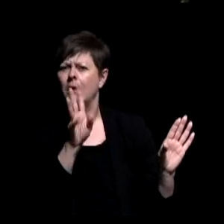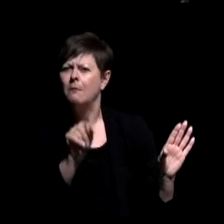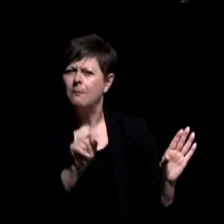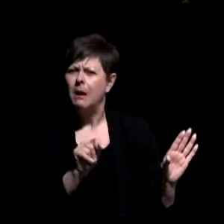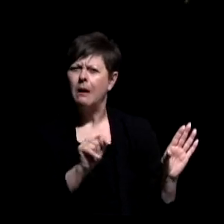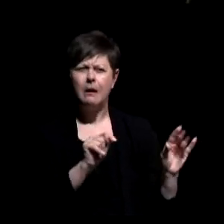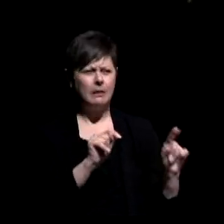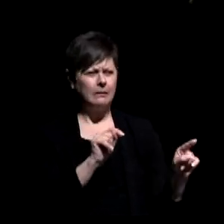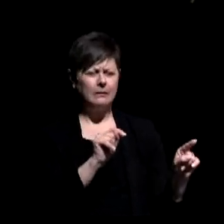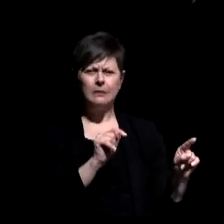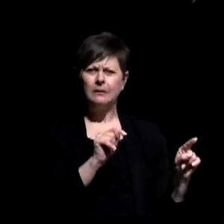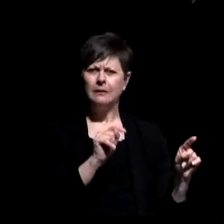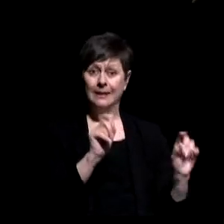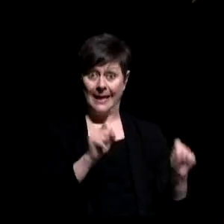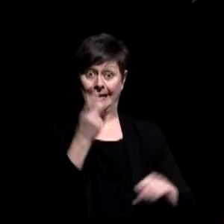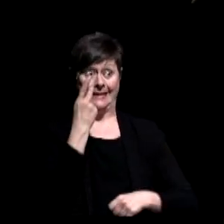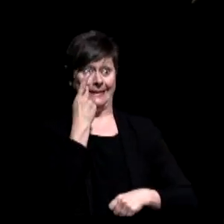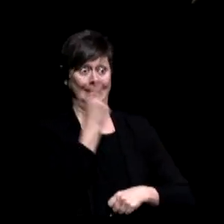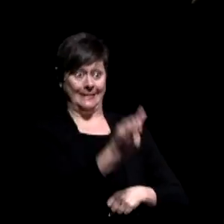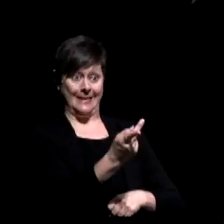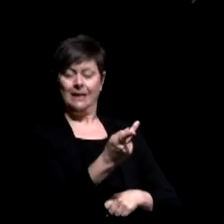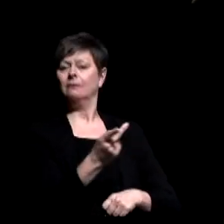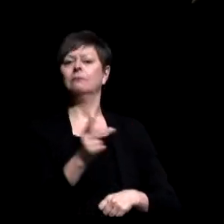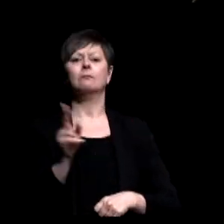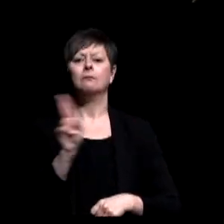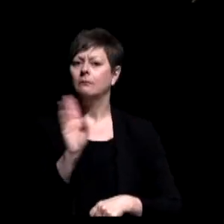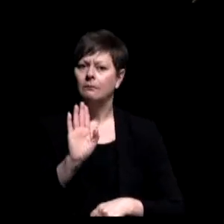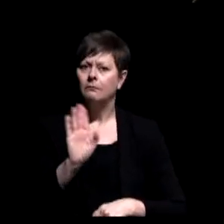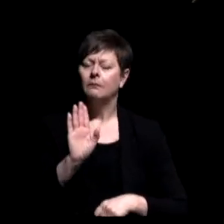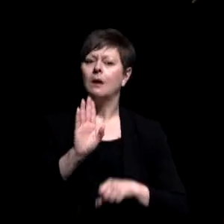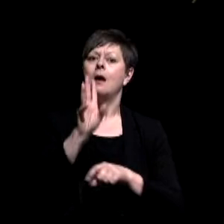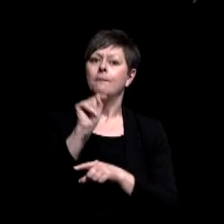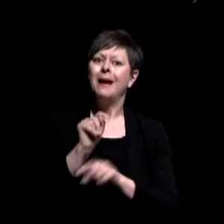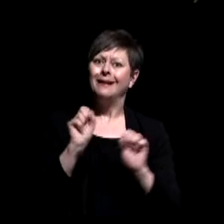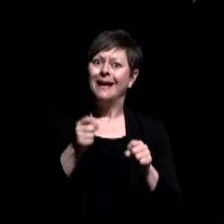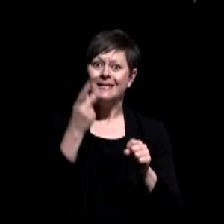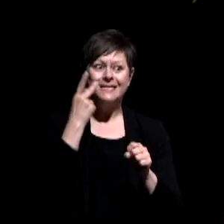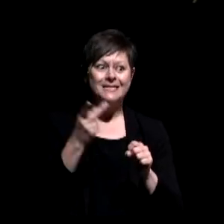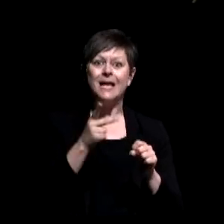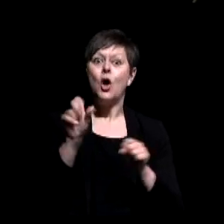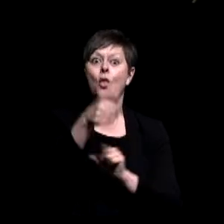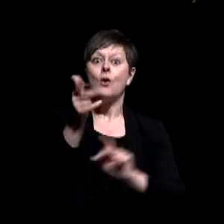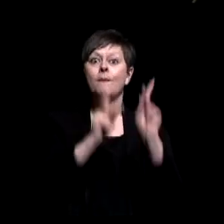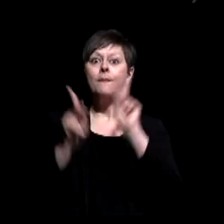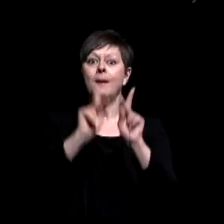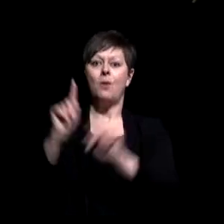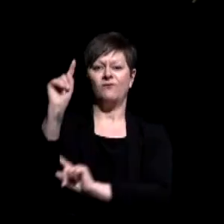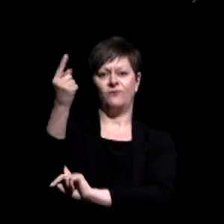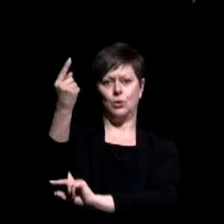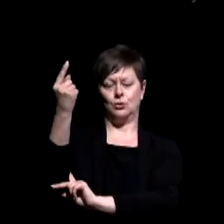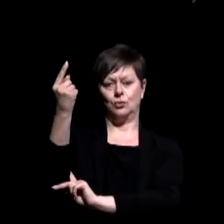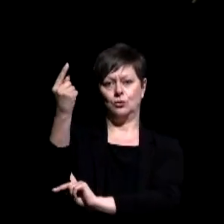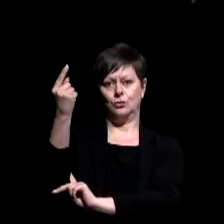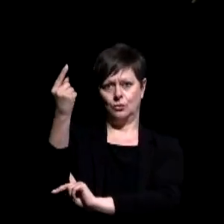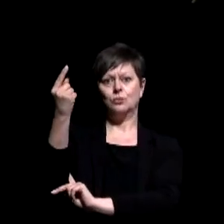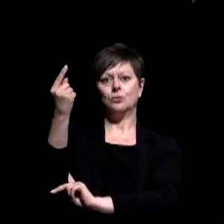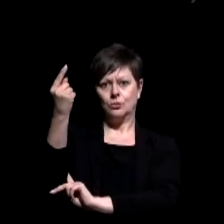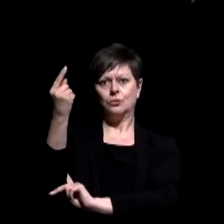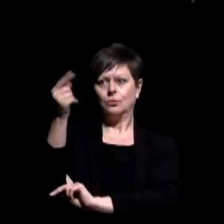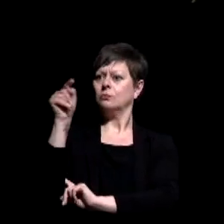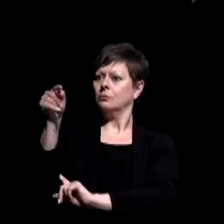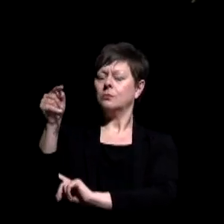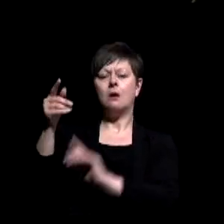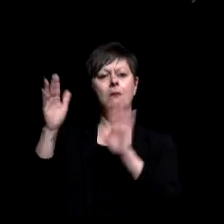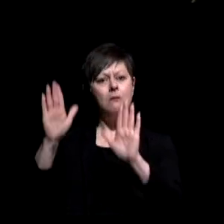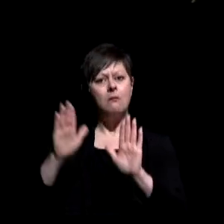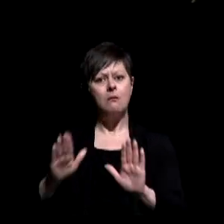spirit, but it is entirely captured by the spirit of putting others ahead of yourself, by recognizing the power